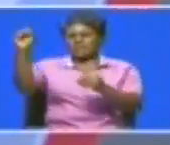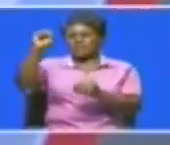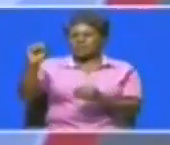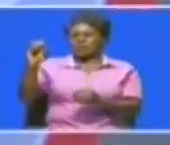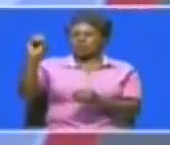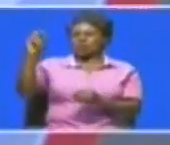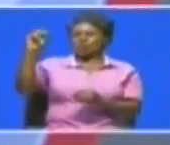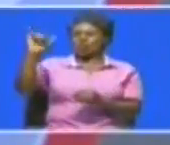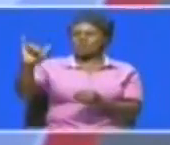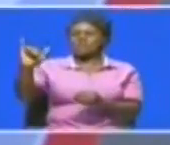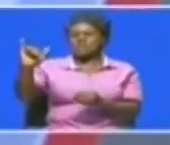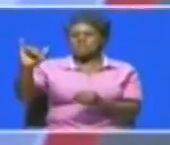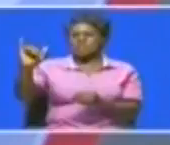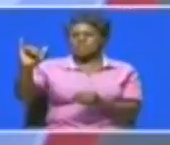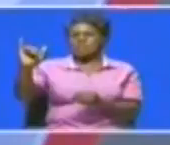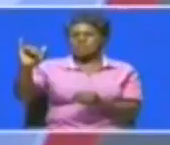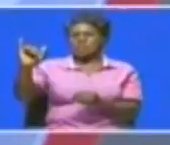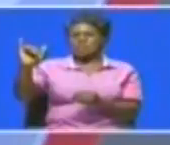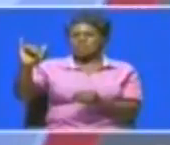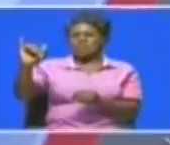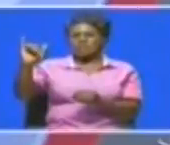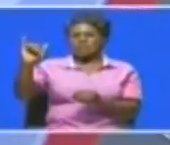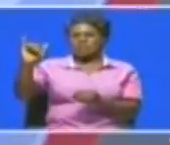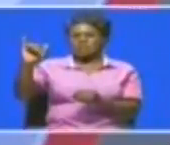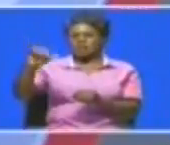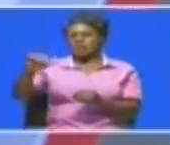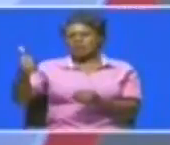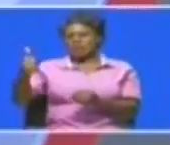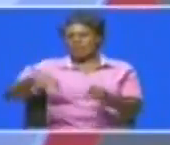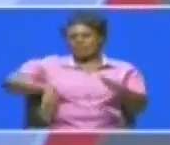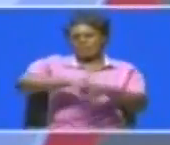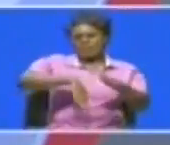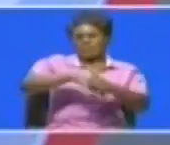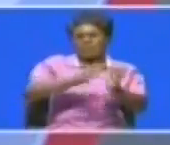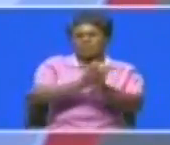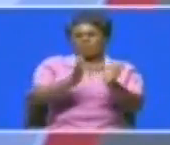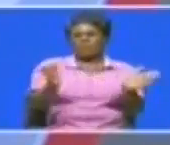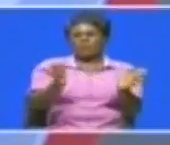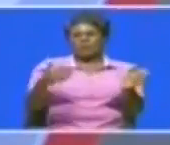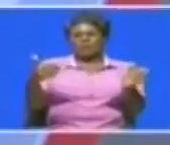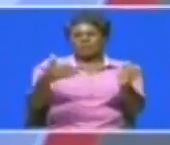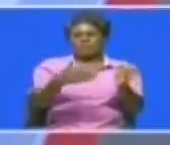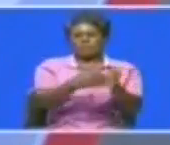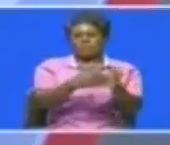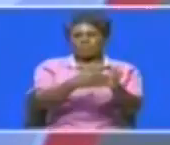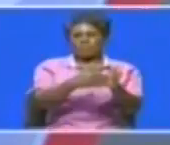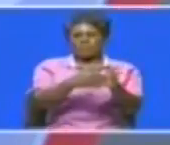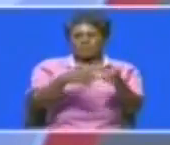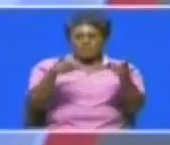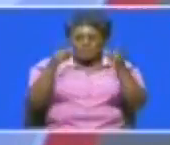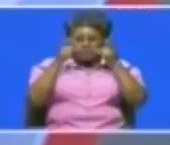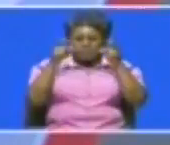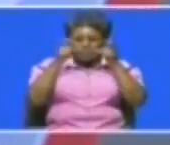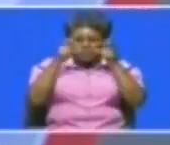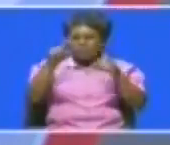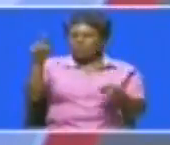Sugar, aiming to go all the way and bag a silverware. Elsewhere, the Kenya Premier League Limited has suspended Nakumet FC and Zoo